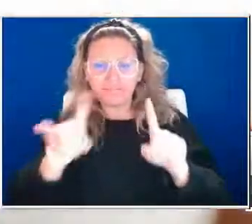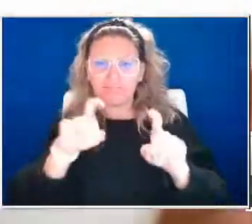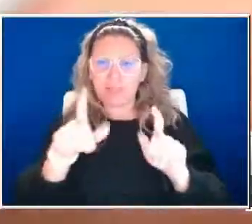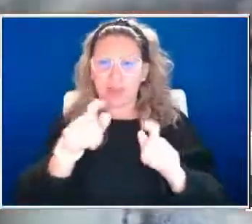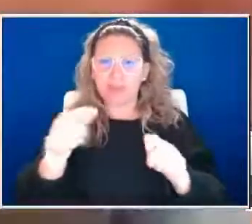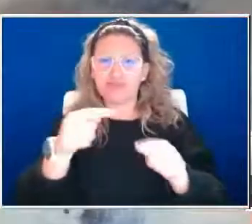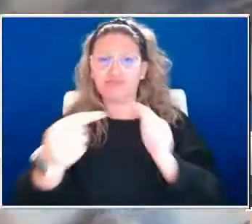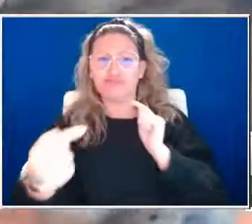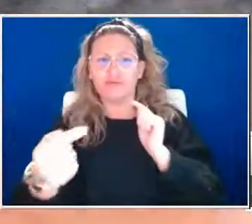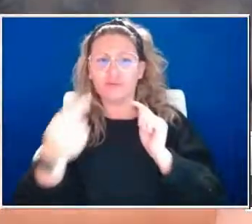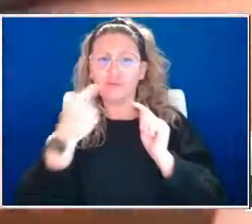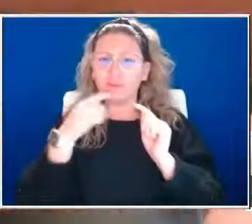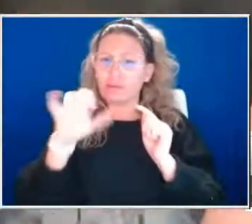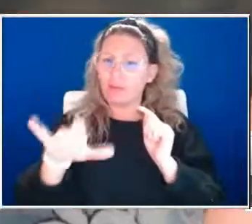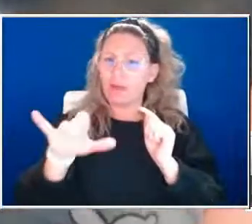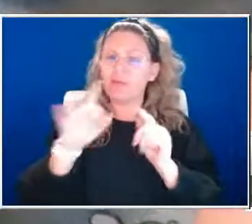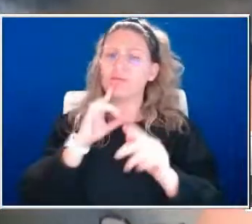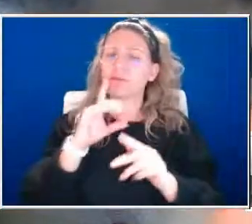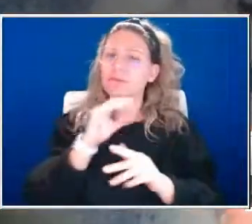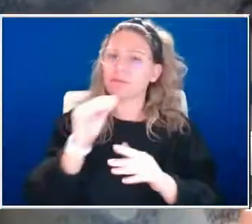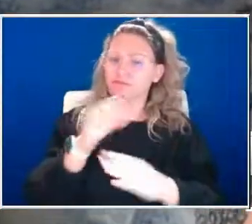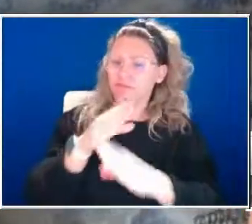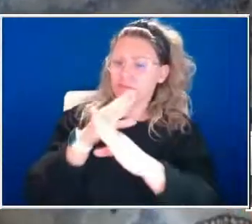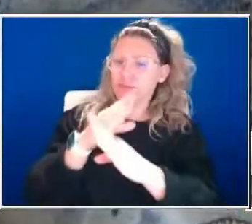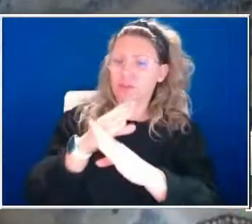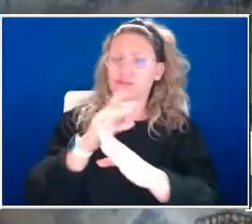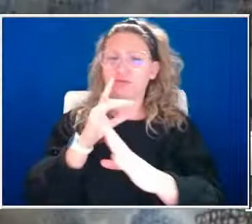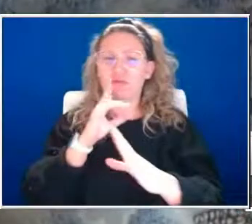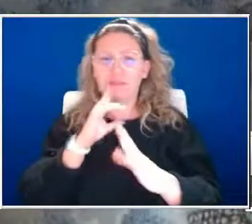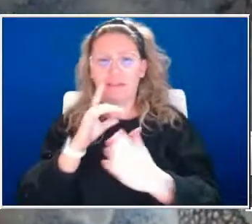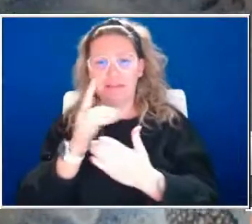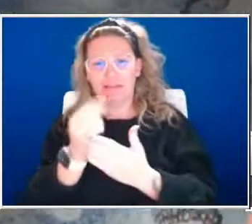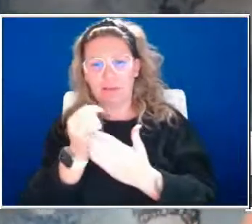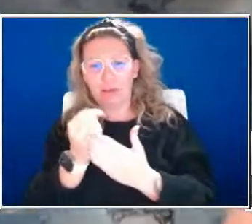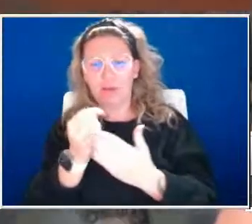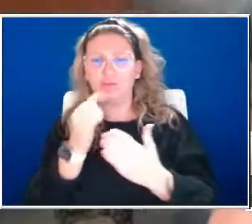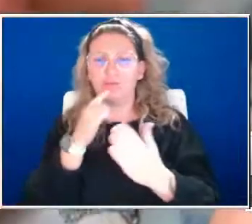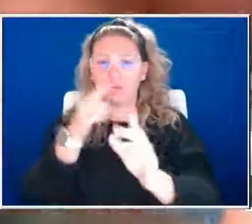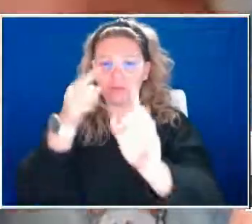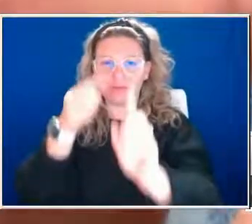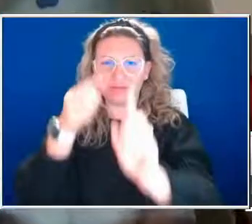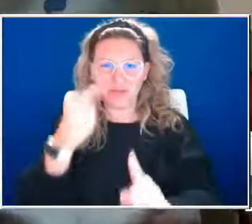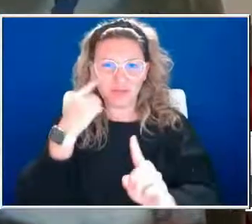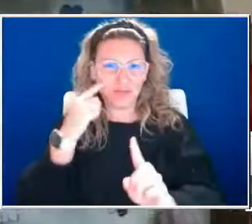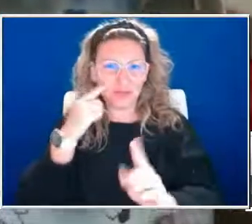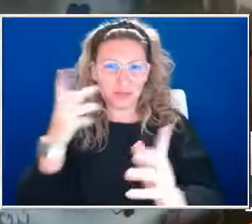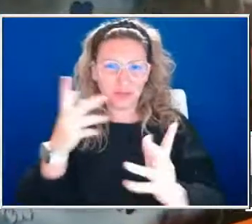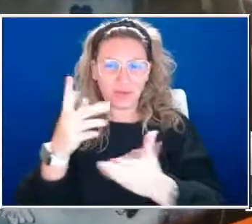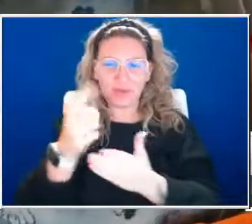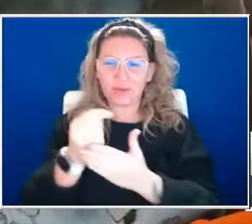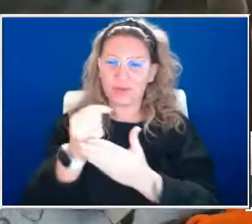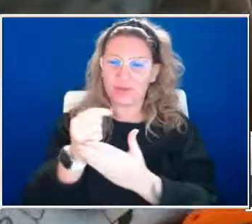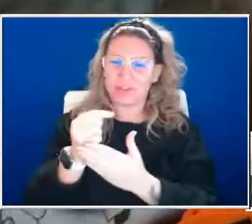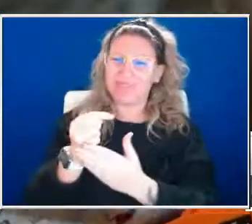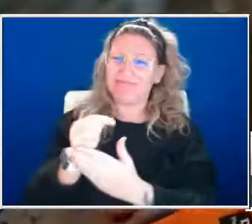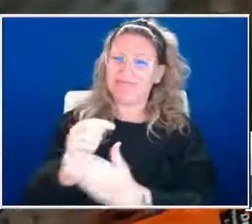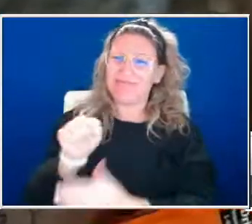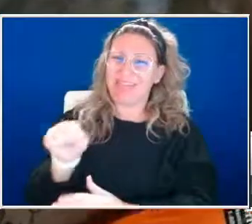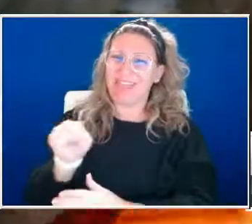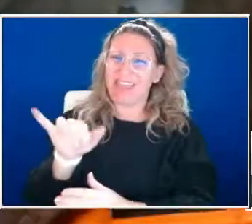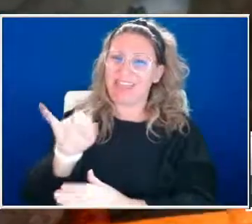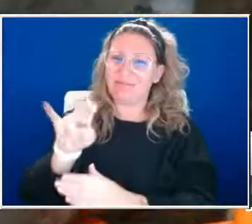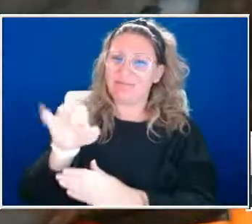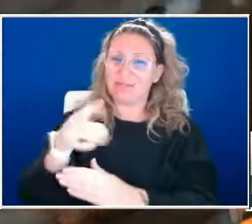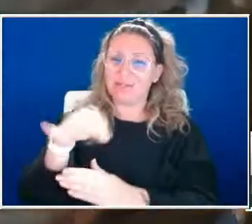lymphedema. Prevention and conservative therapy are the goals for treating lymphedema, but when the swelling reaches an advanced or